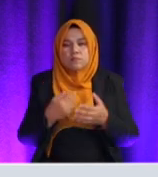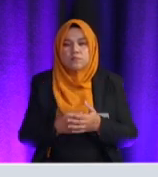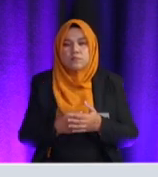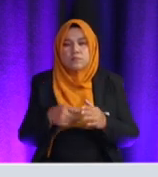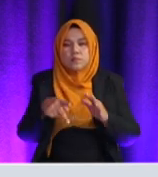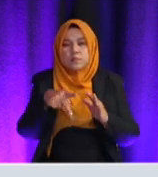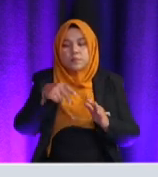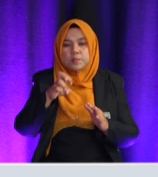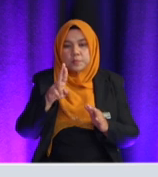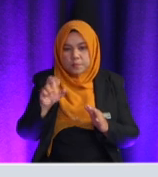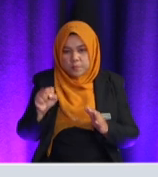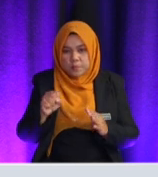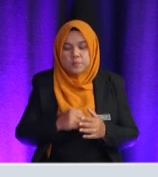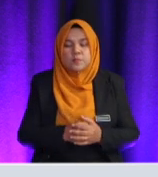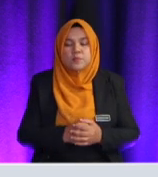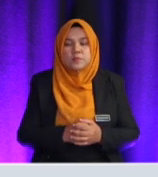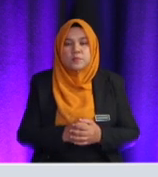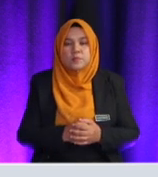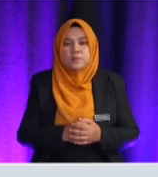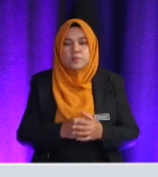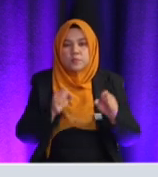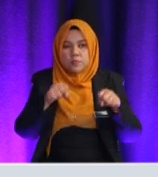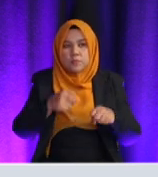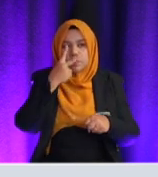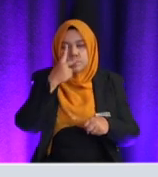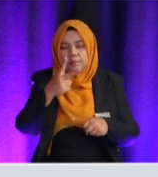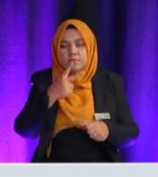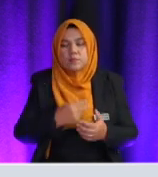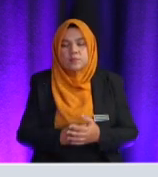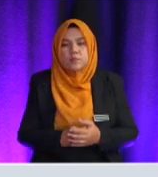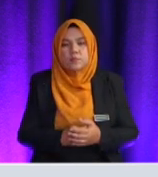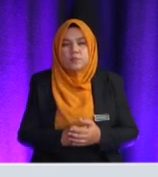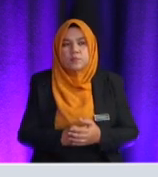from New Straits Times. So as we can see here,